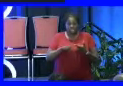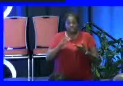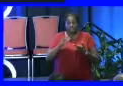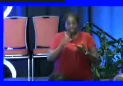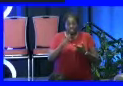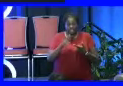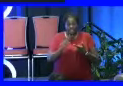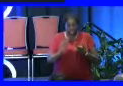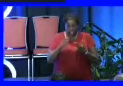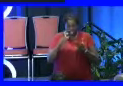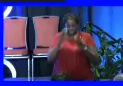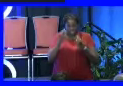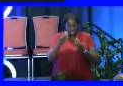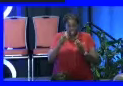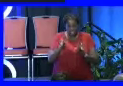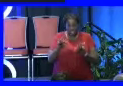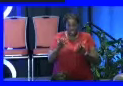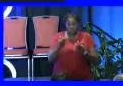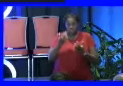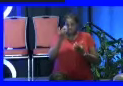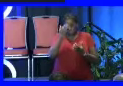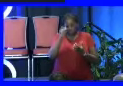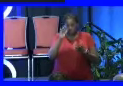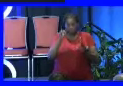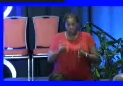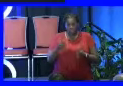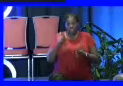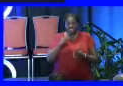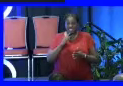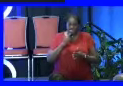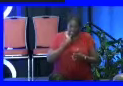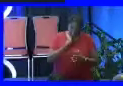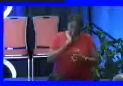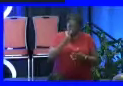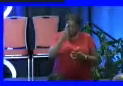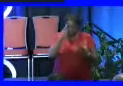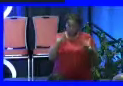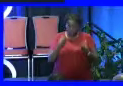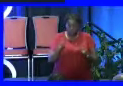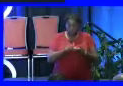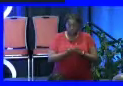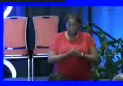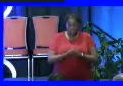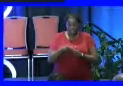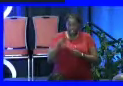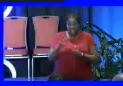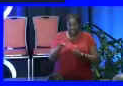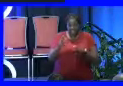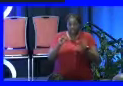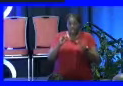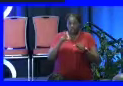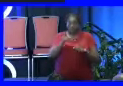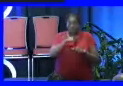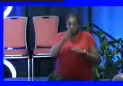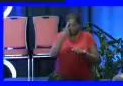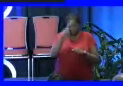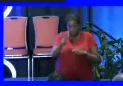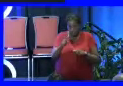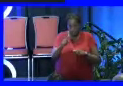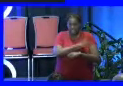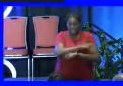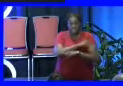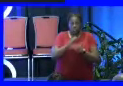had a serious mental illness designation, because if they do, they're eligible for clinical services with a clinical team within the state. There's a whole robust level